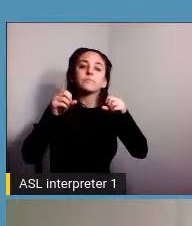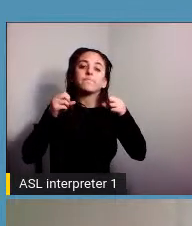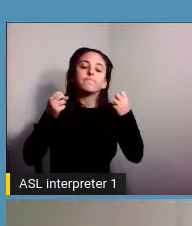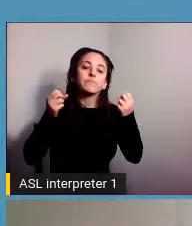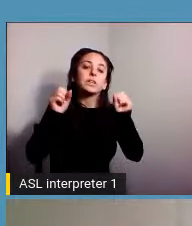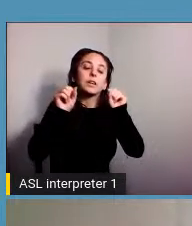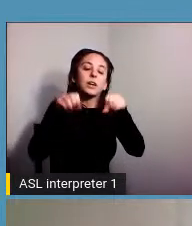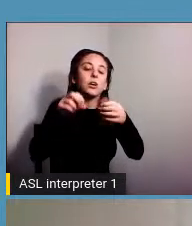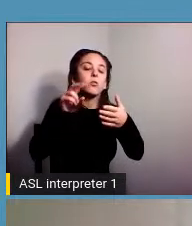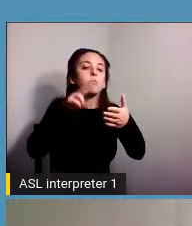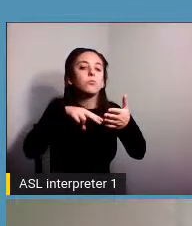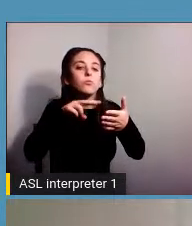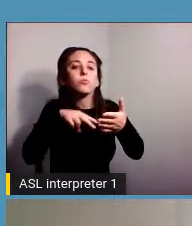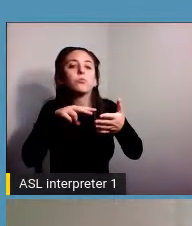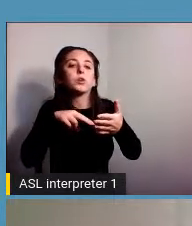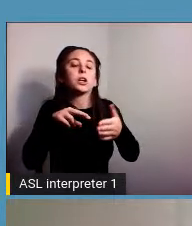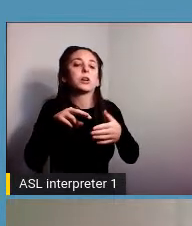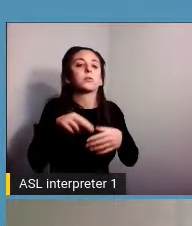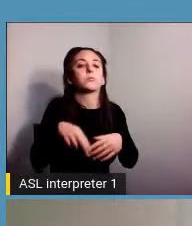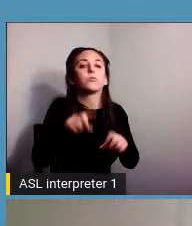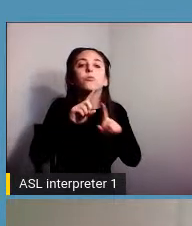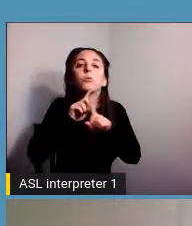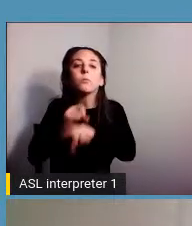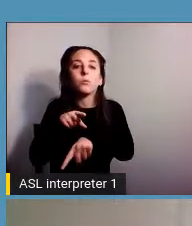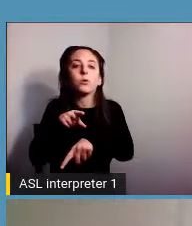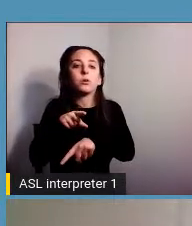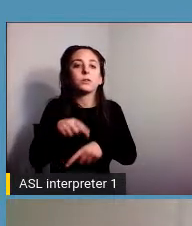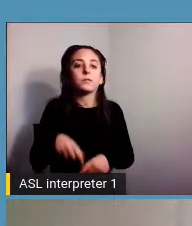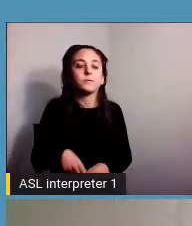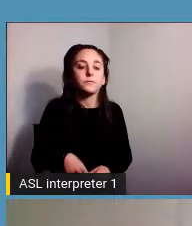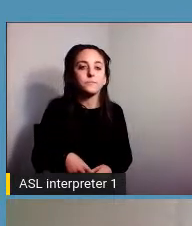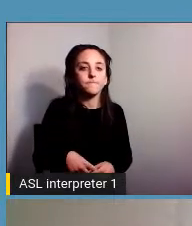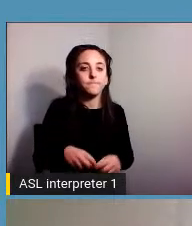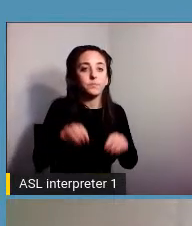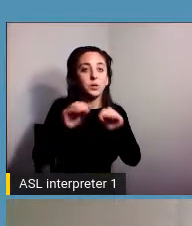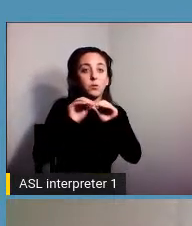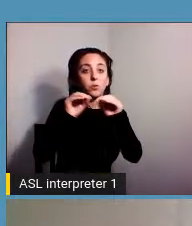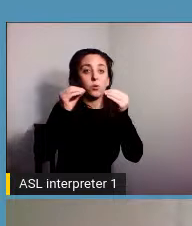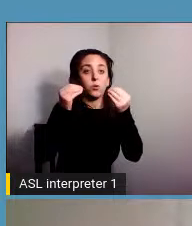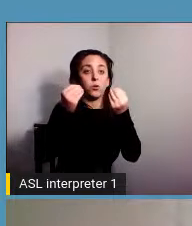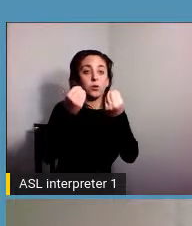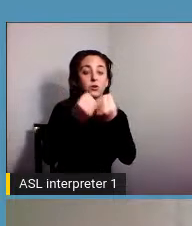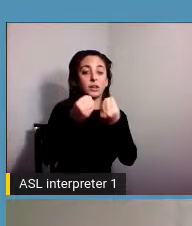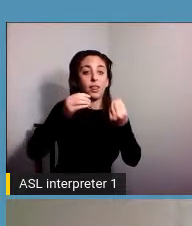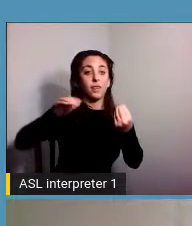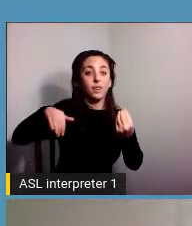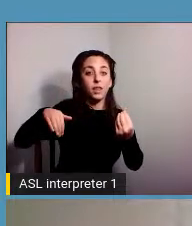still have useful information even if your organization is not yet doing the linked data.